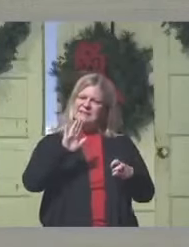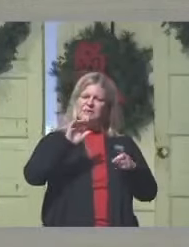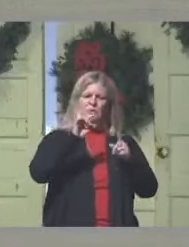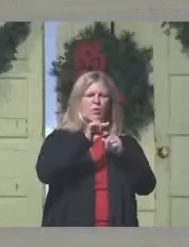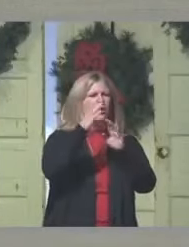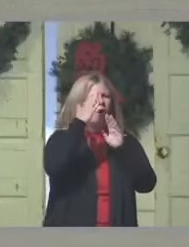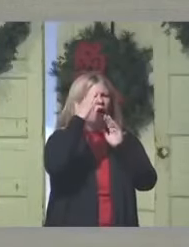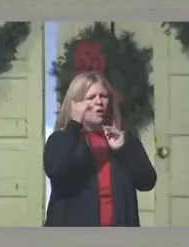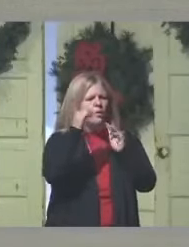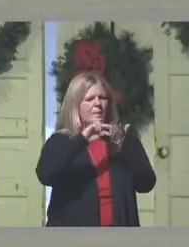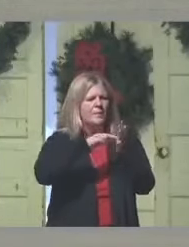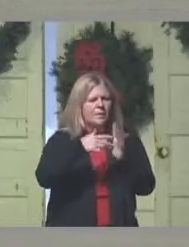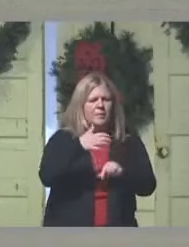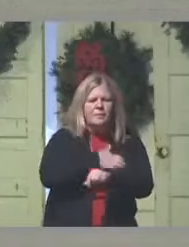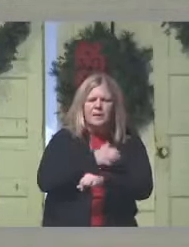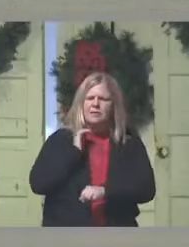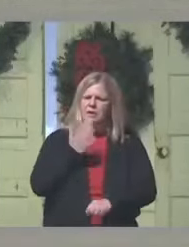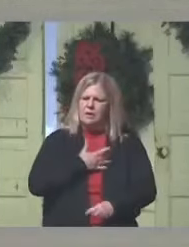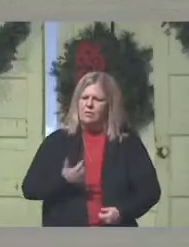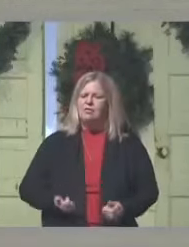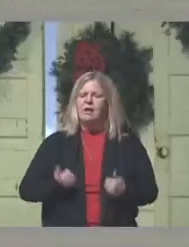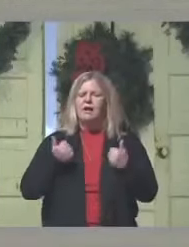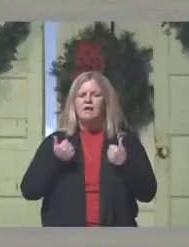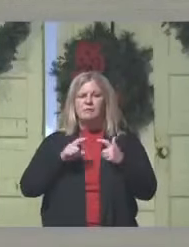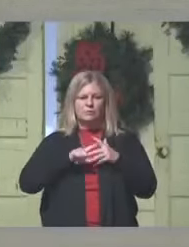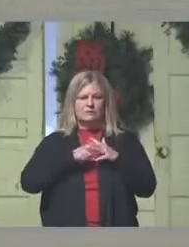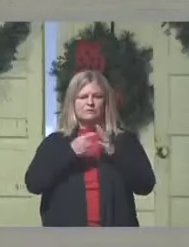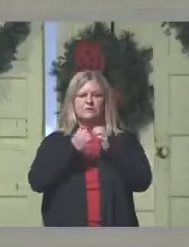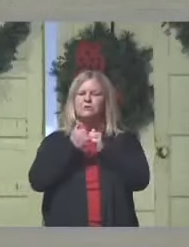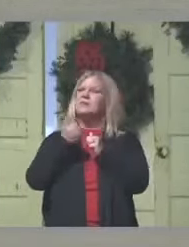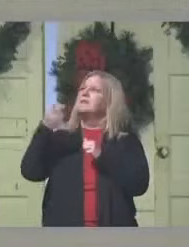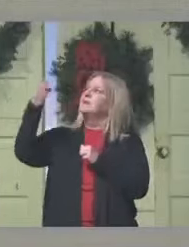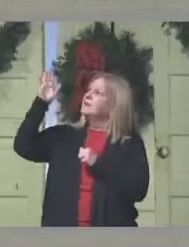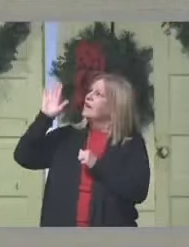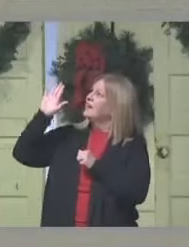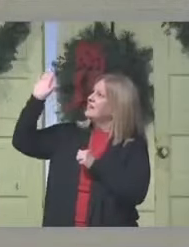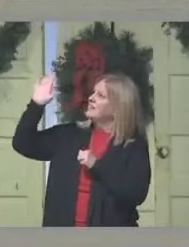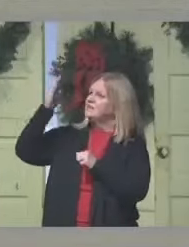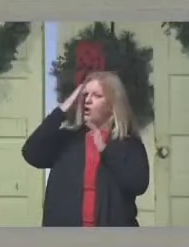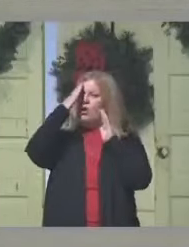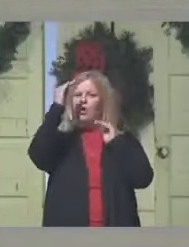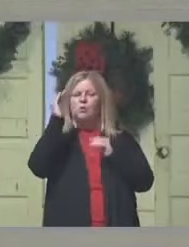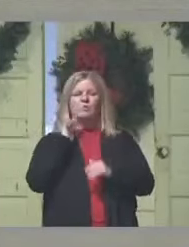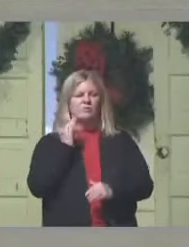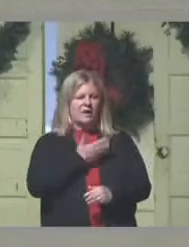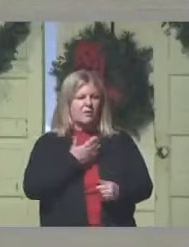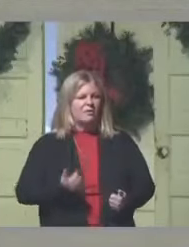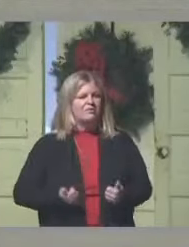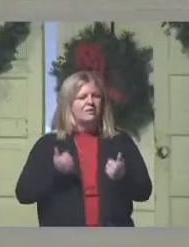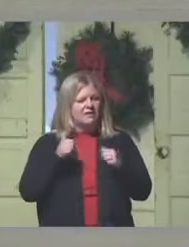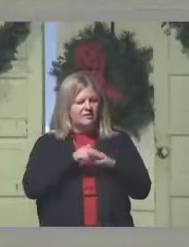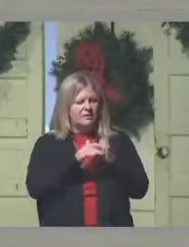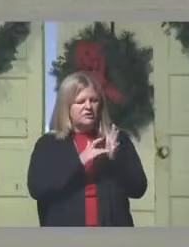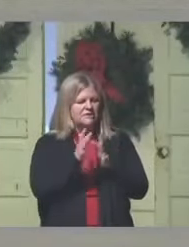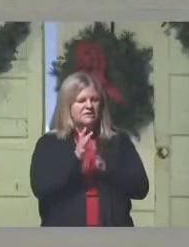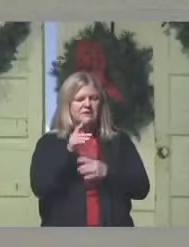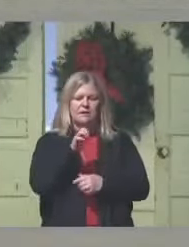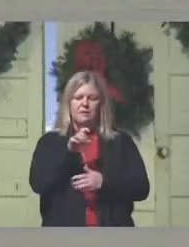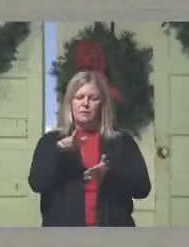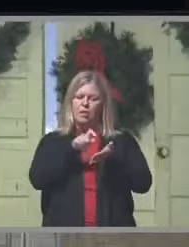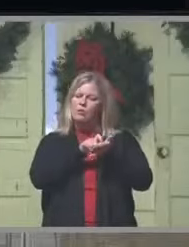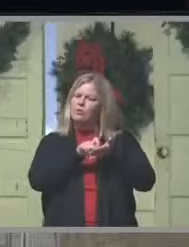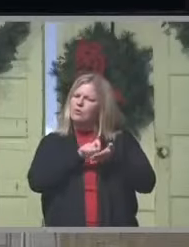purpose and power for our lives? We'll begin with God's hope for our lives in Jesus. Paul writes,